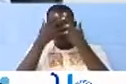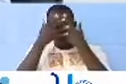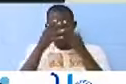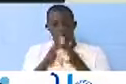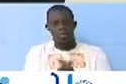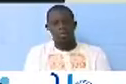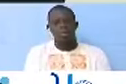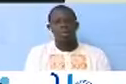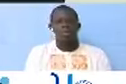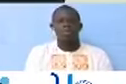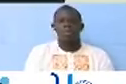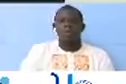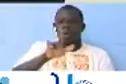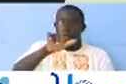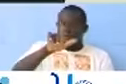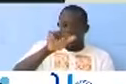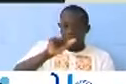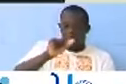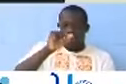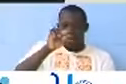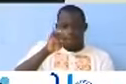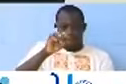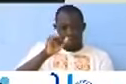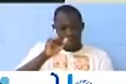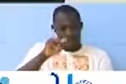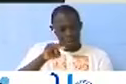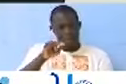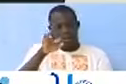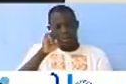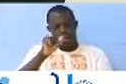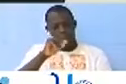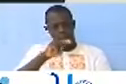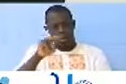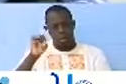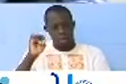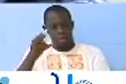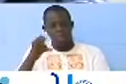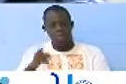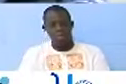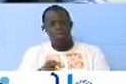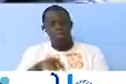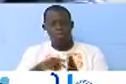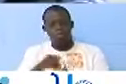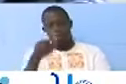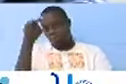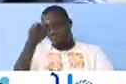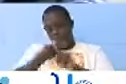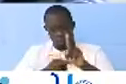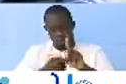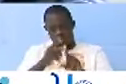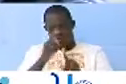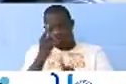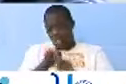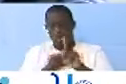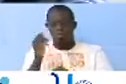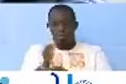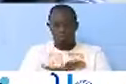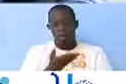Lamin Sanneh was at the NIA for a whole month. Is that correct? Lamin Sanneh tartam NIA womimbida for karikiling, for